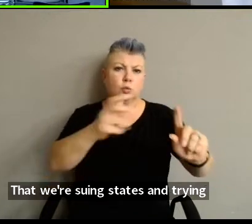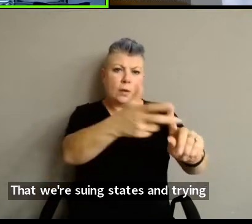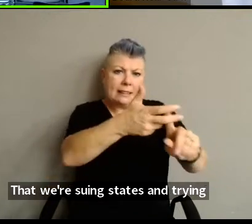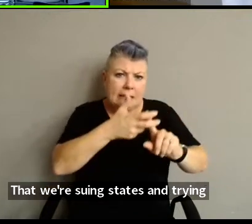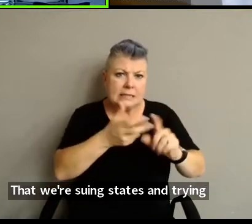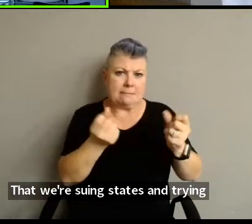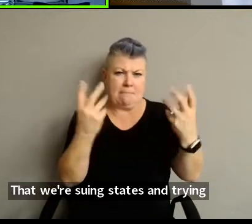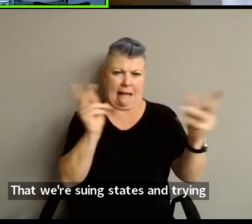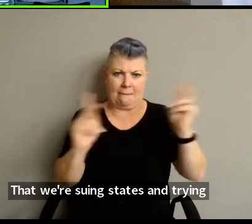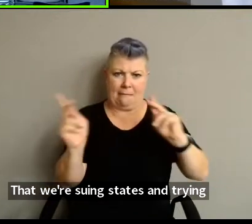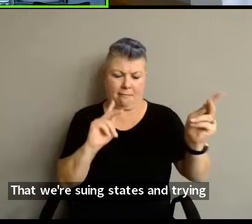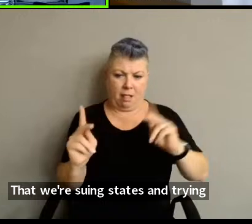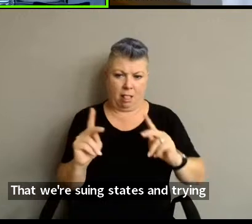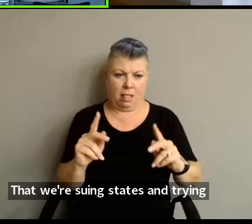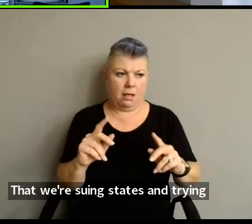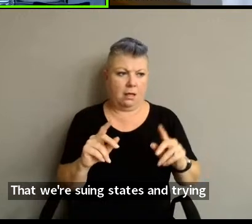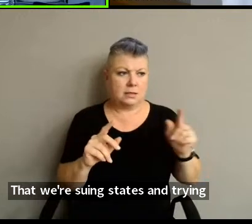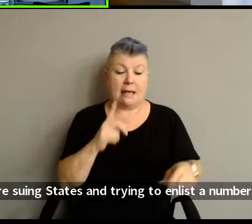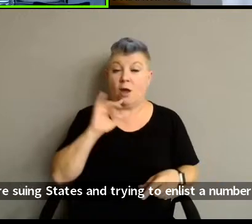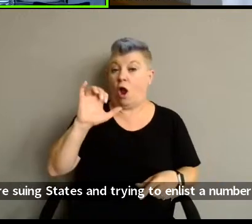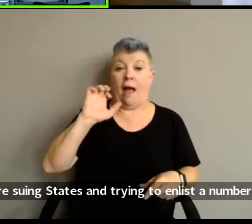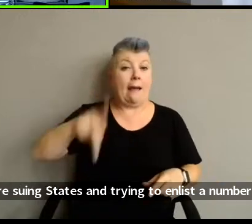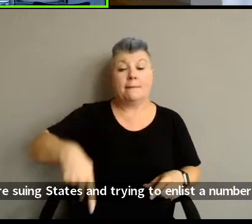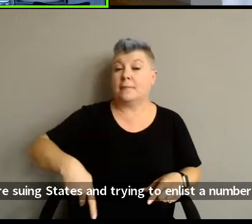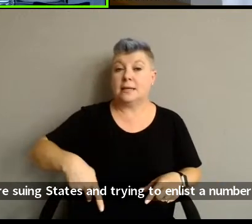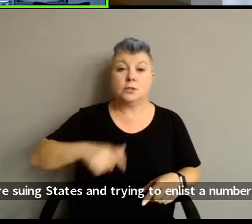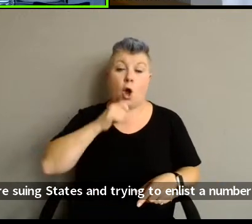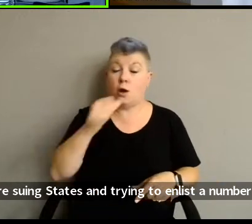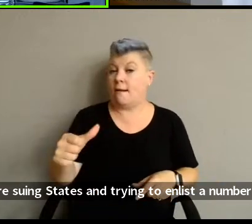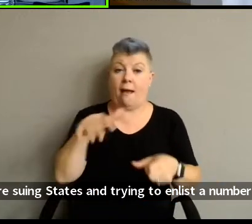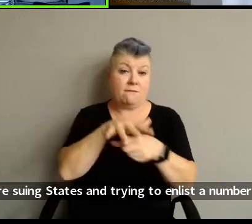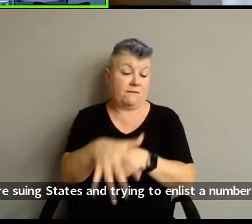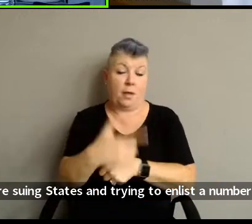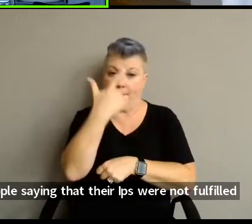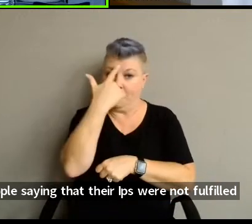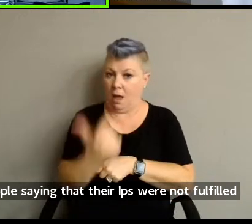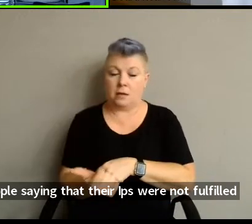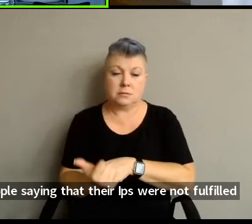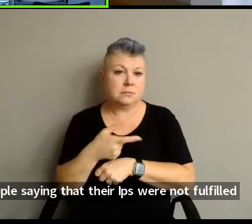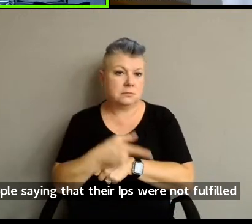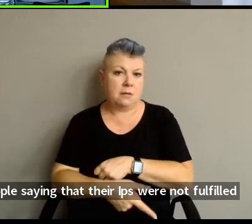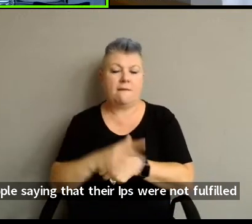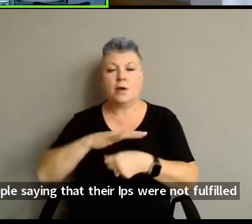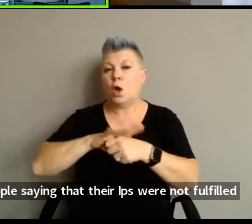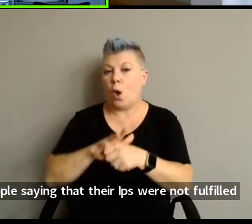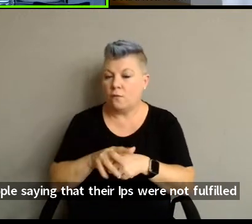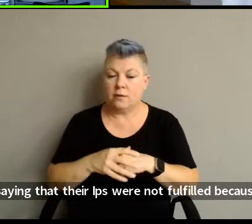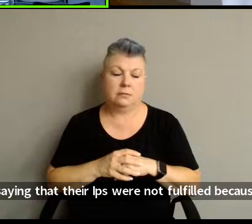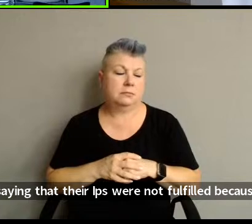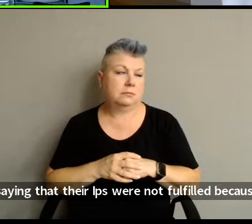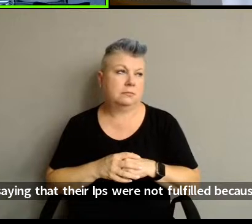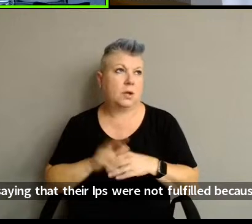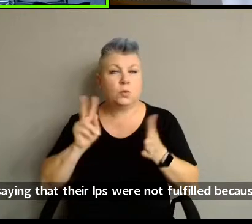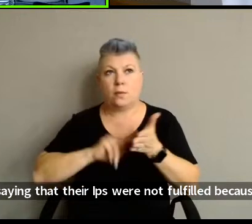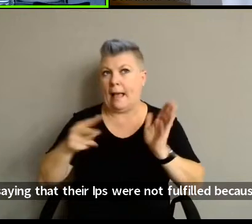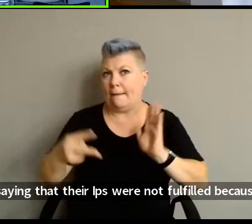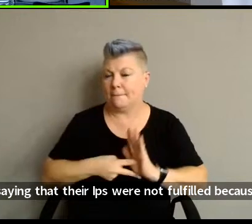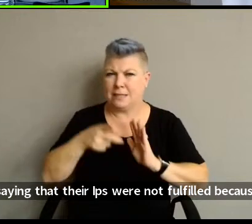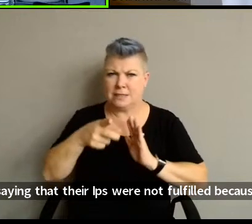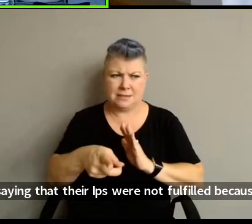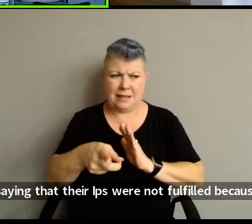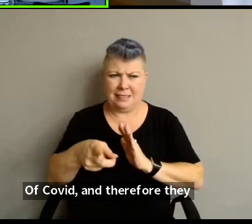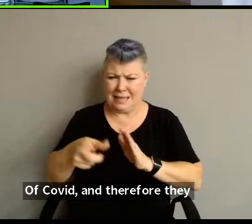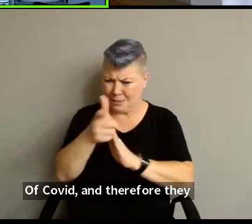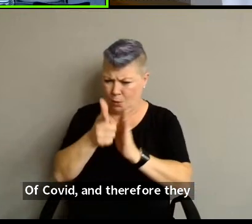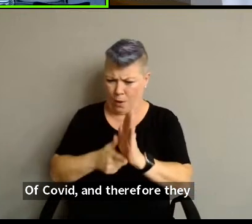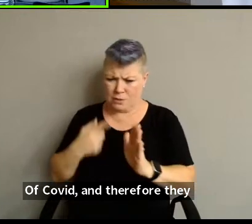number of people saying that their IEPs were not fulfilled because of COVID, and therefore they were suing